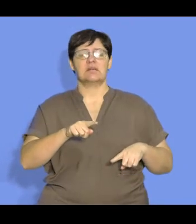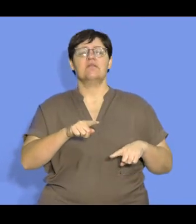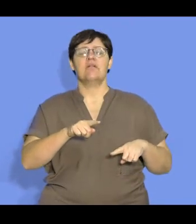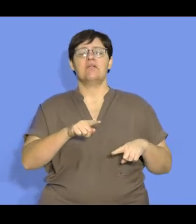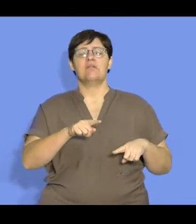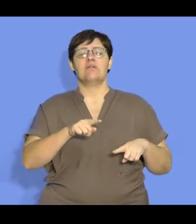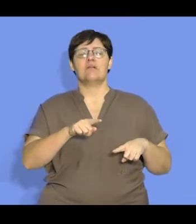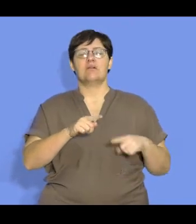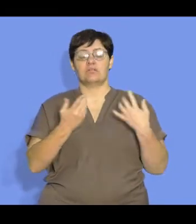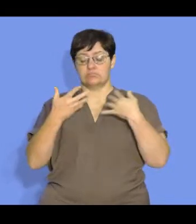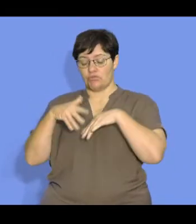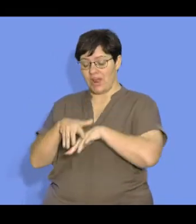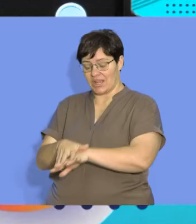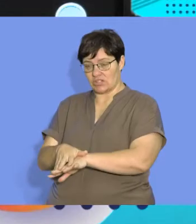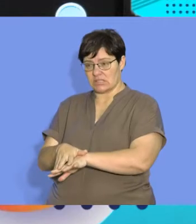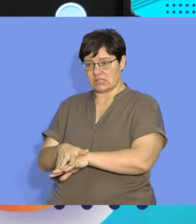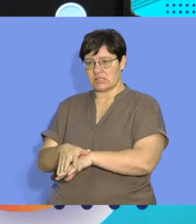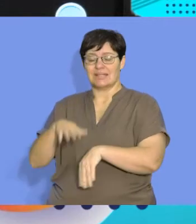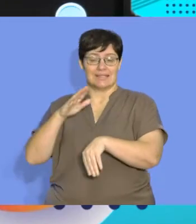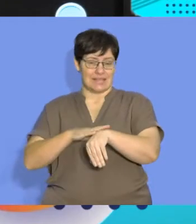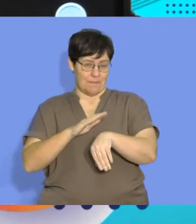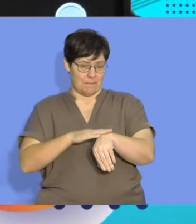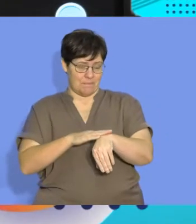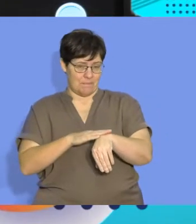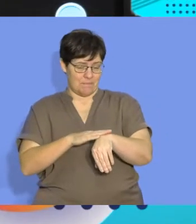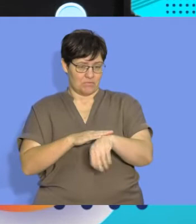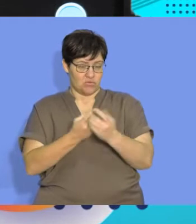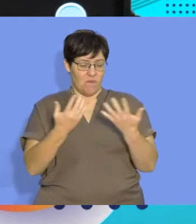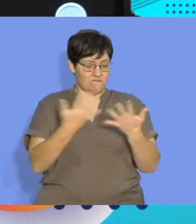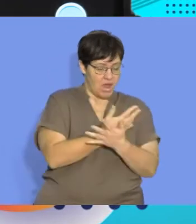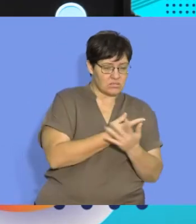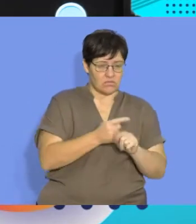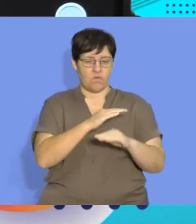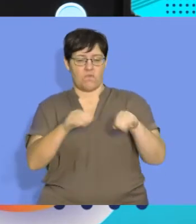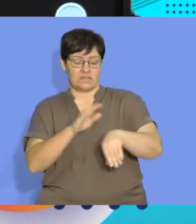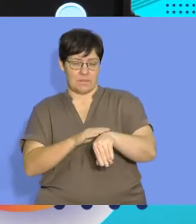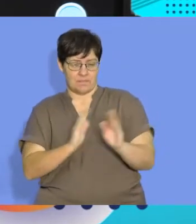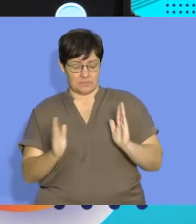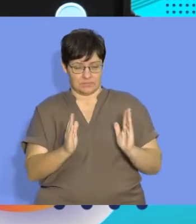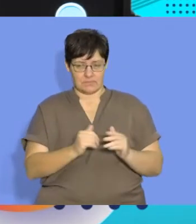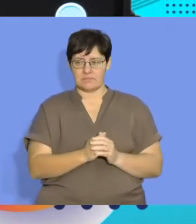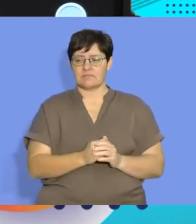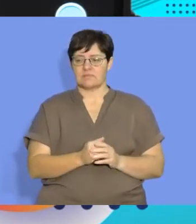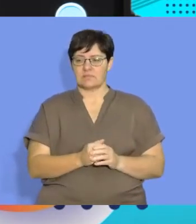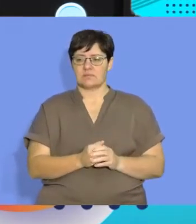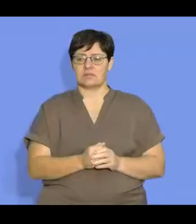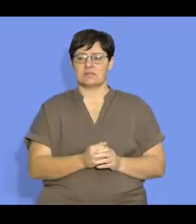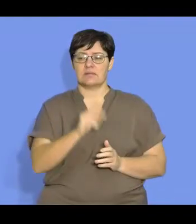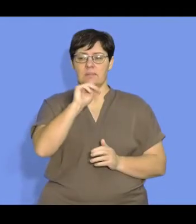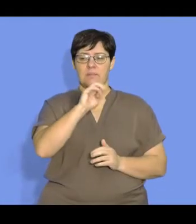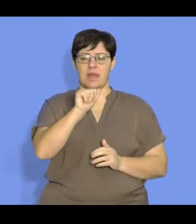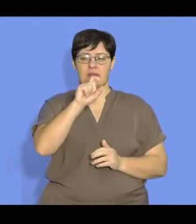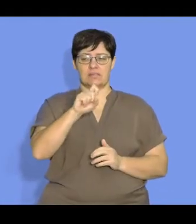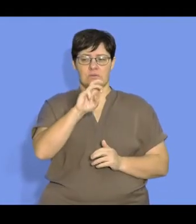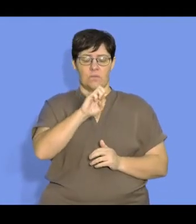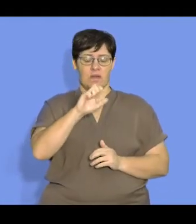reaction versus time. In other words, not what changes, but the rate over time. And the last type will